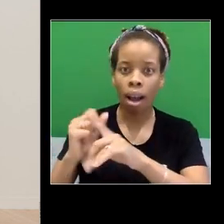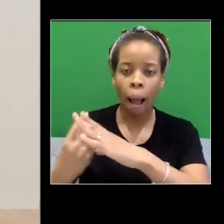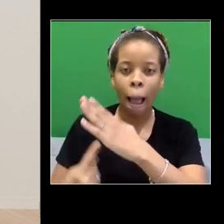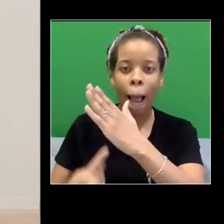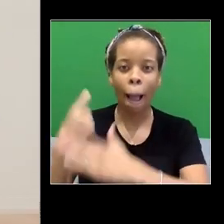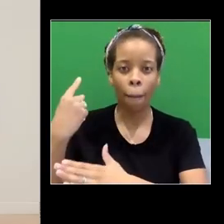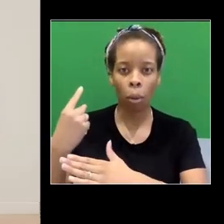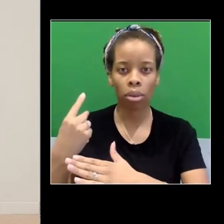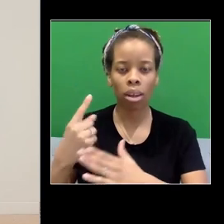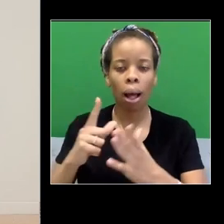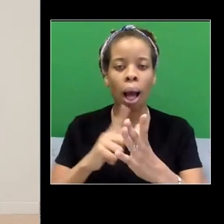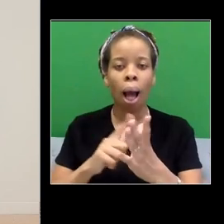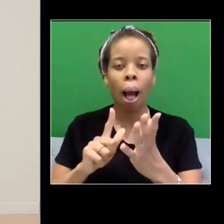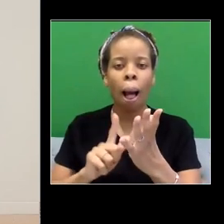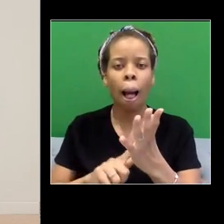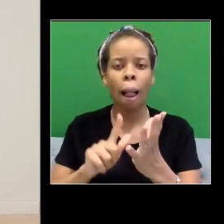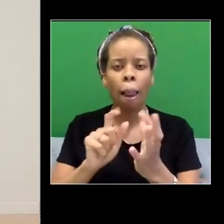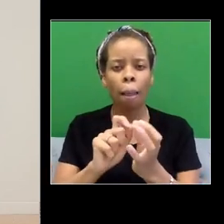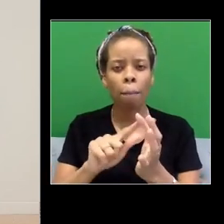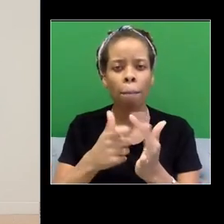Baltrop, is a real